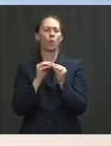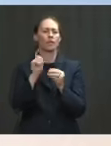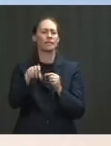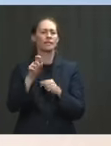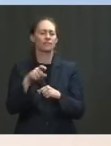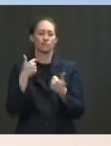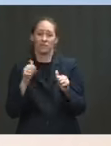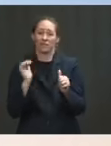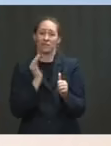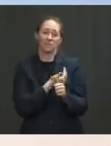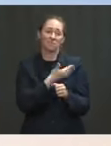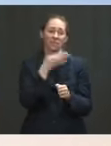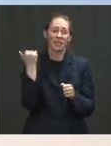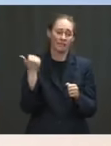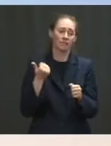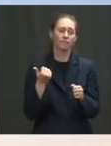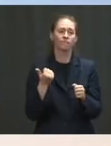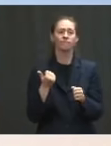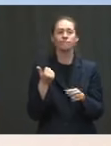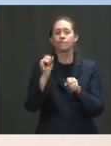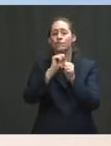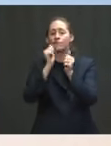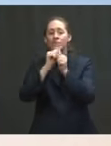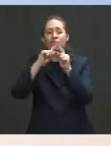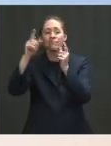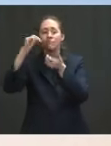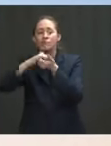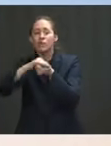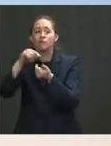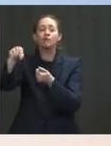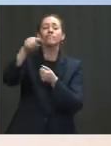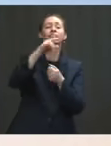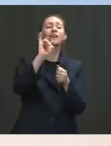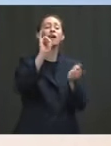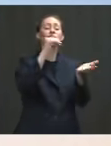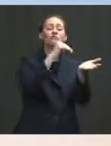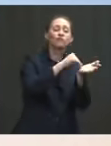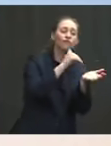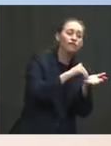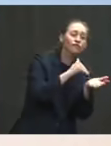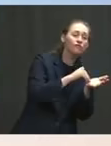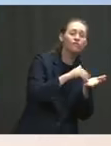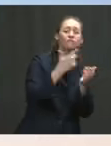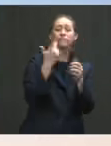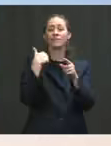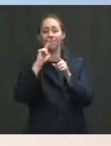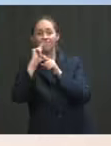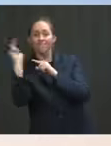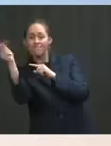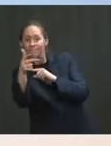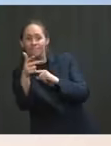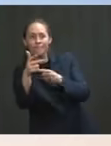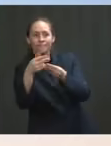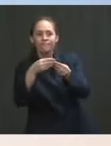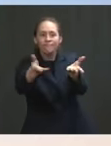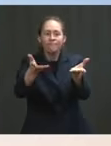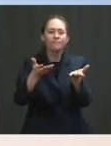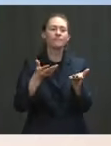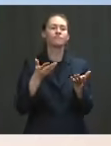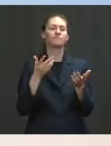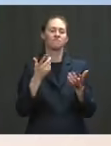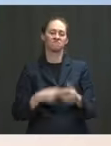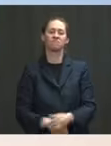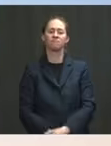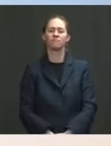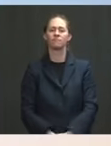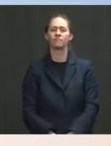and work in partnership with health and medical experts and meet people where they are to get the vaccine out to more communities. Sort of a